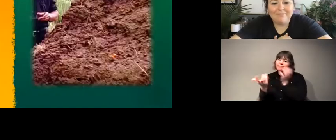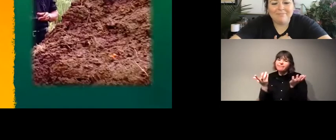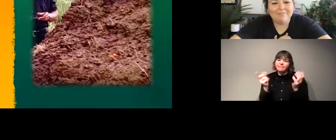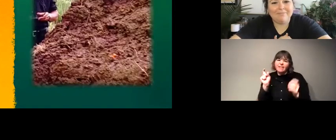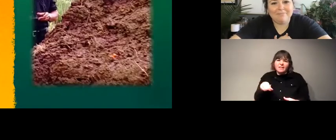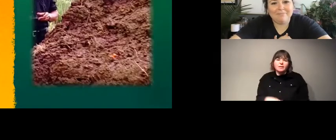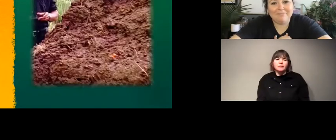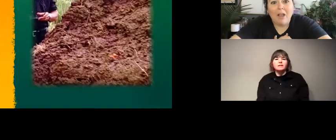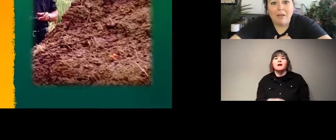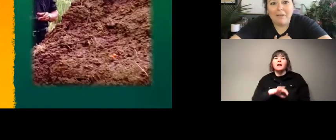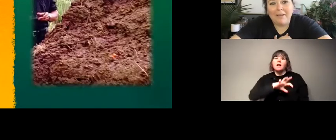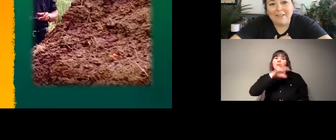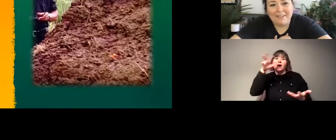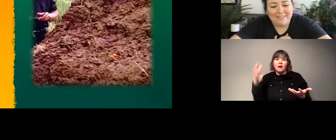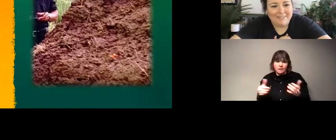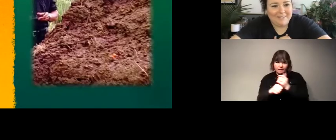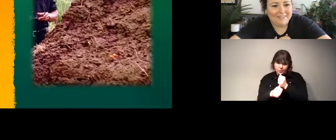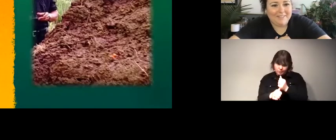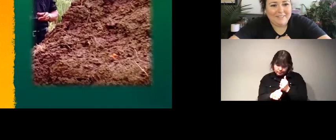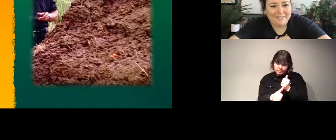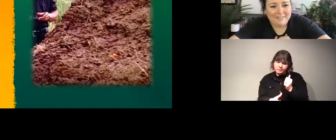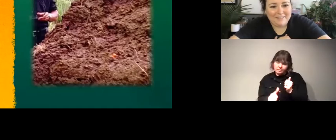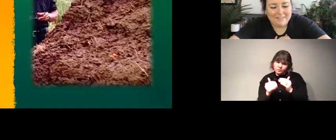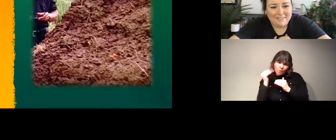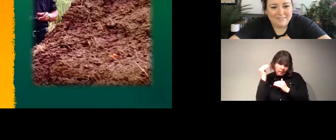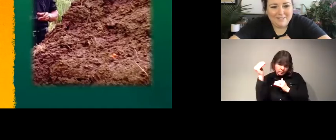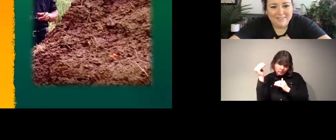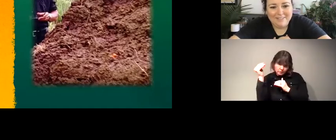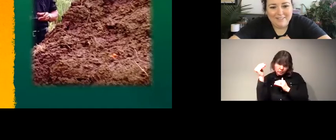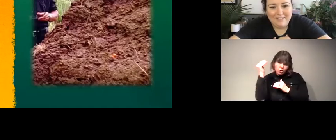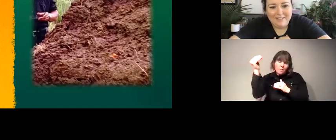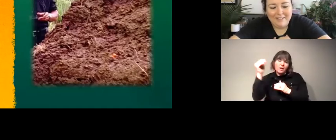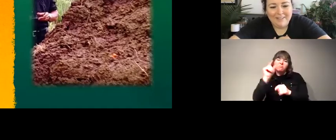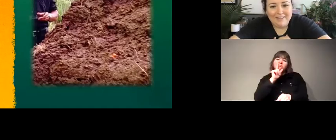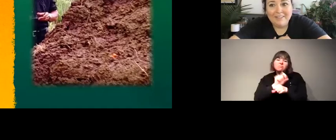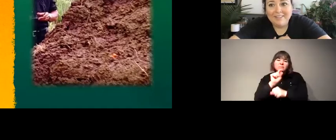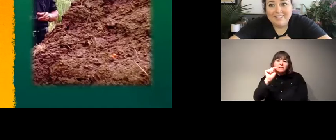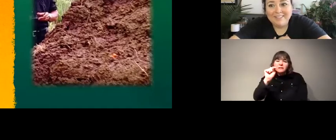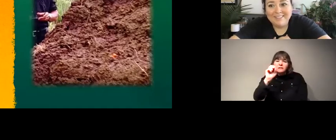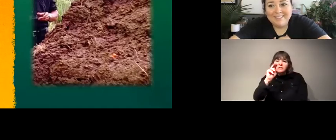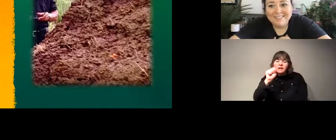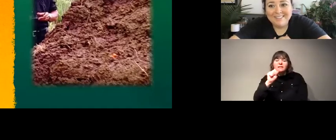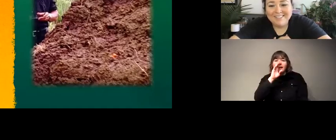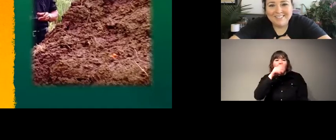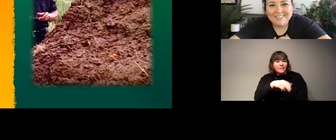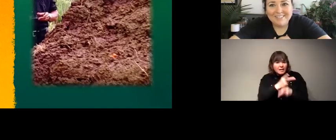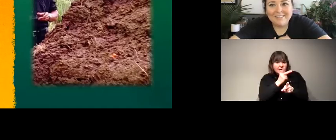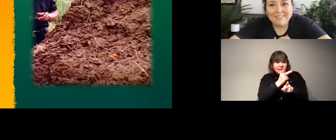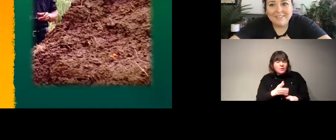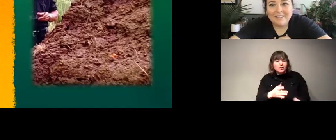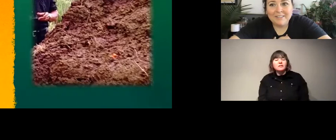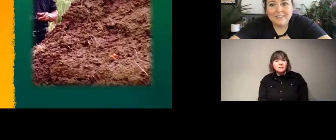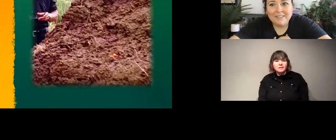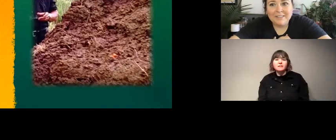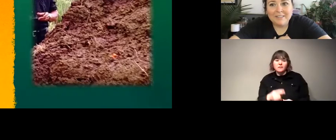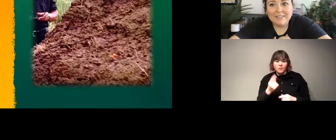up a lot of poop, so much of it. With our elephant keepers, they're literally over the year picking